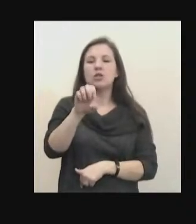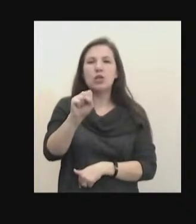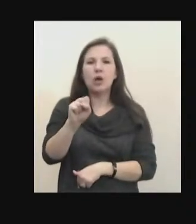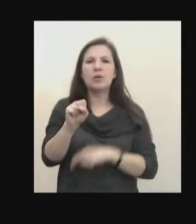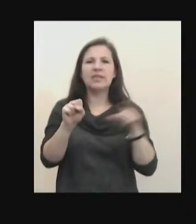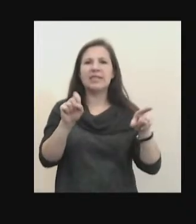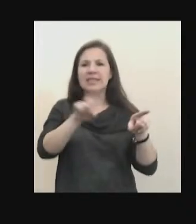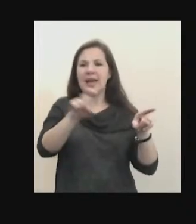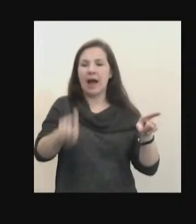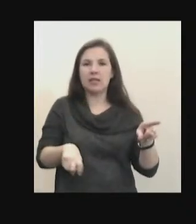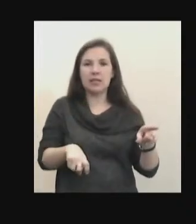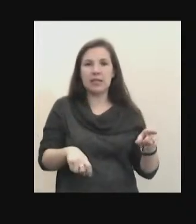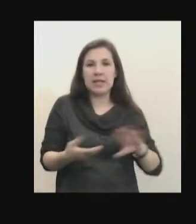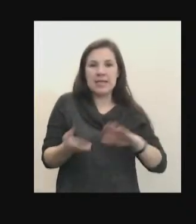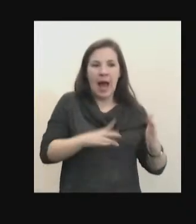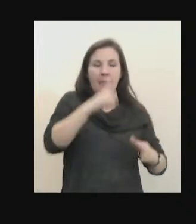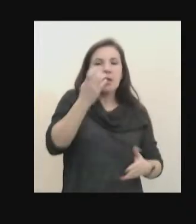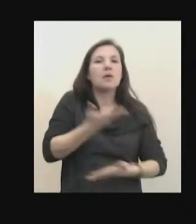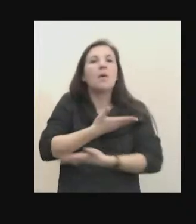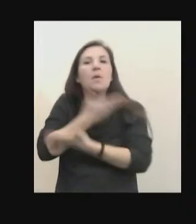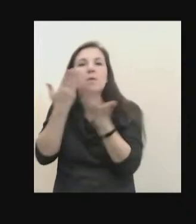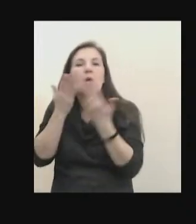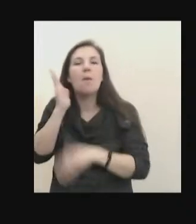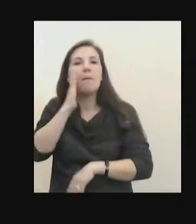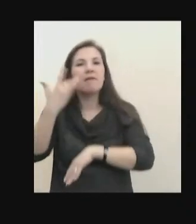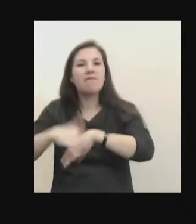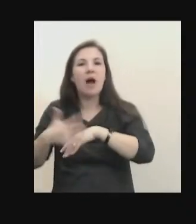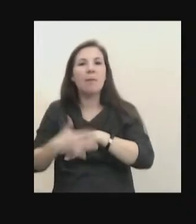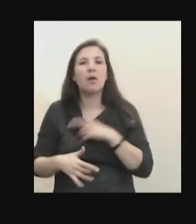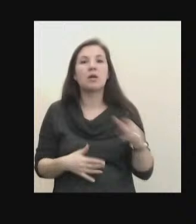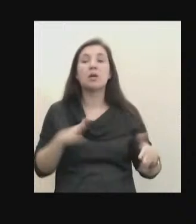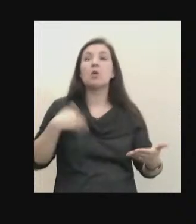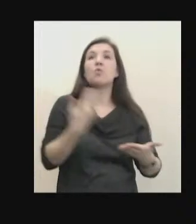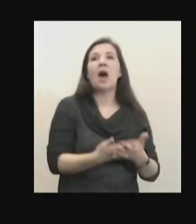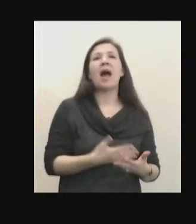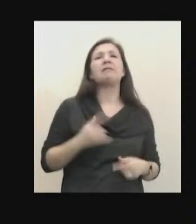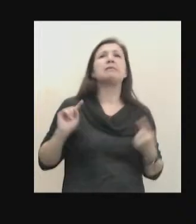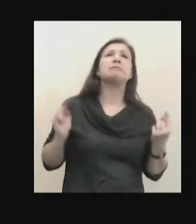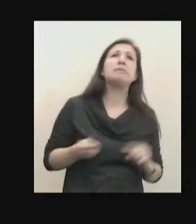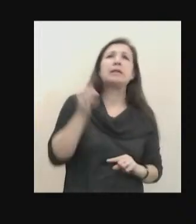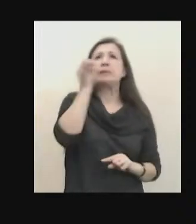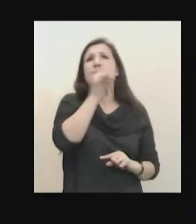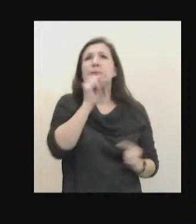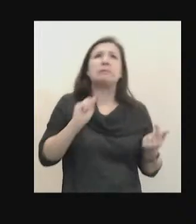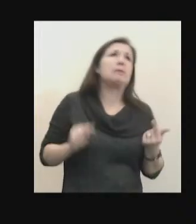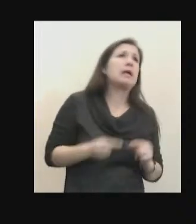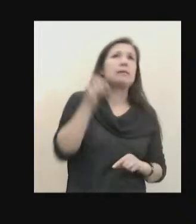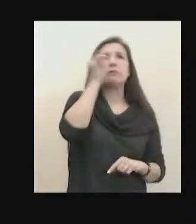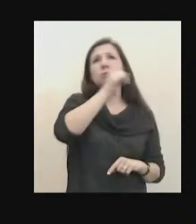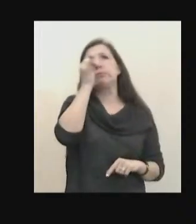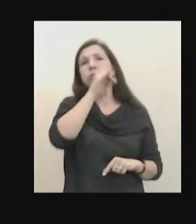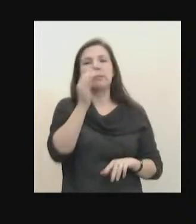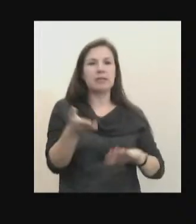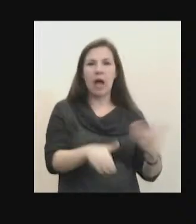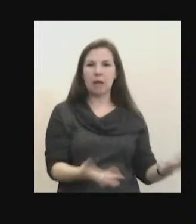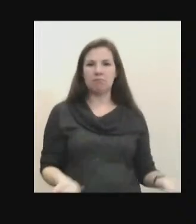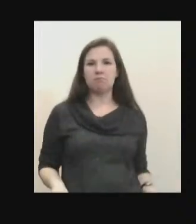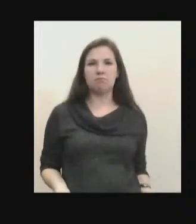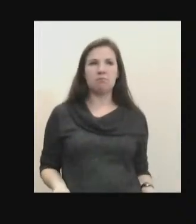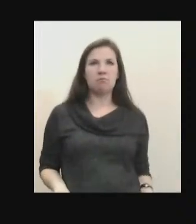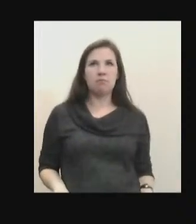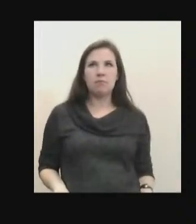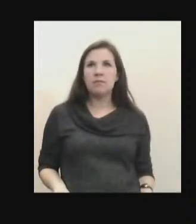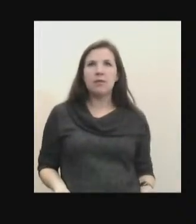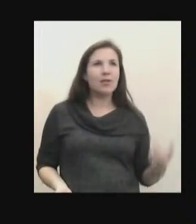there was no bed for him. And he basically writhed away in pain until he died. I mean, this is just stories that should